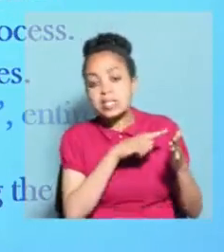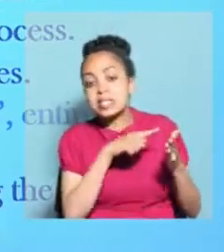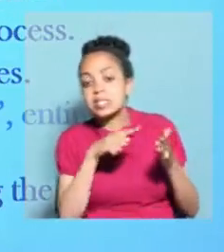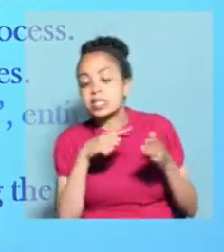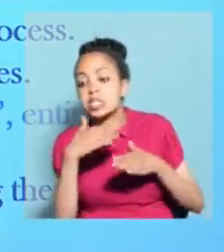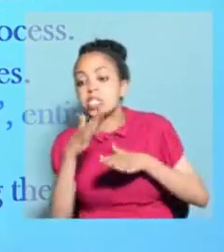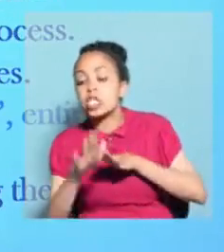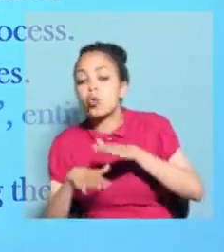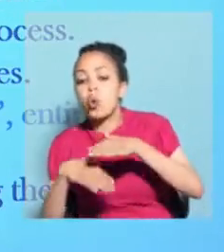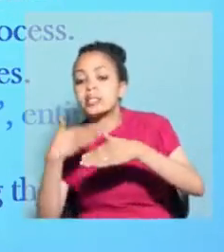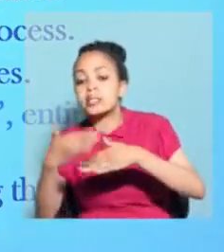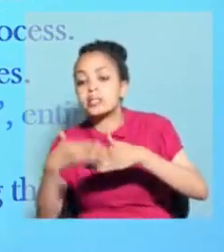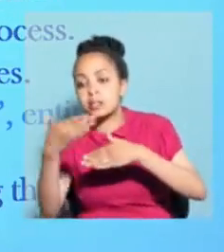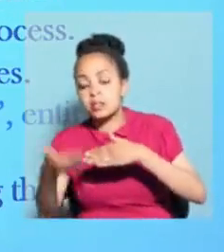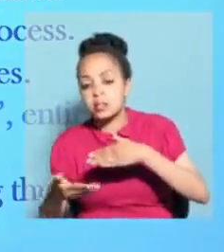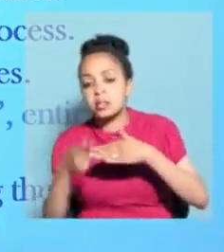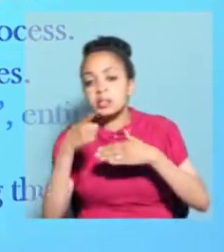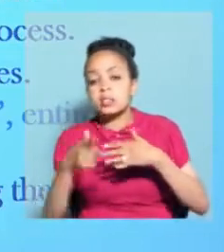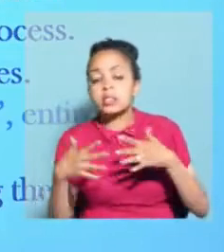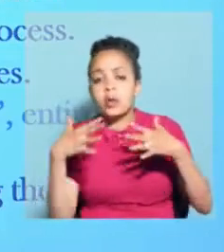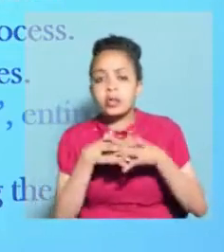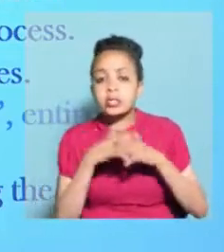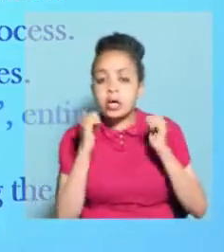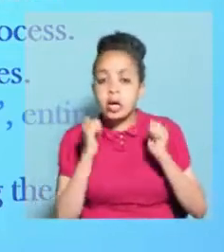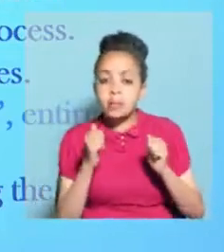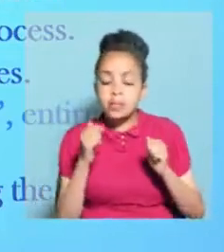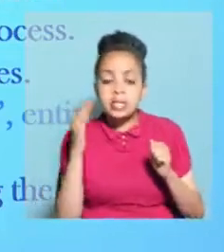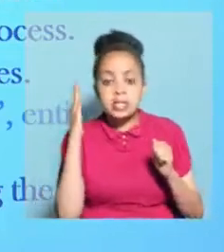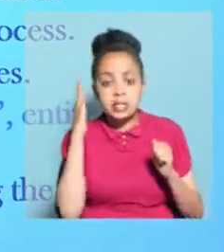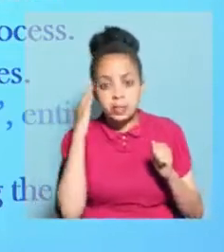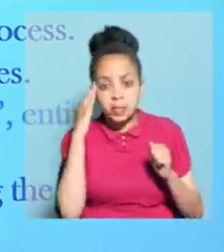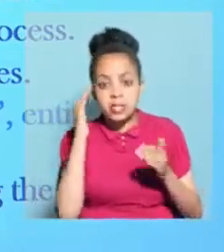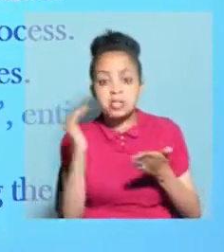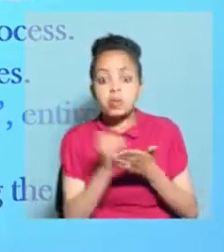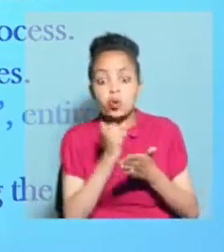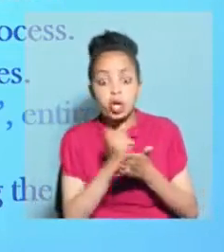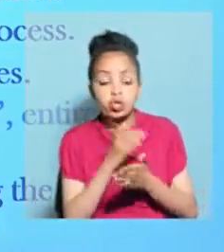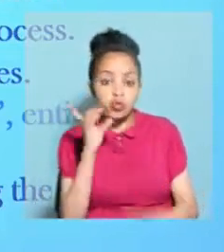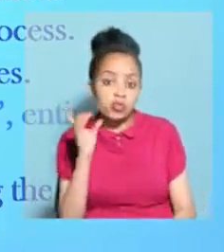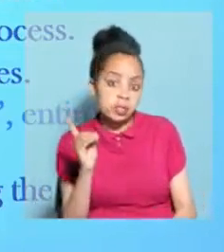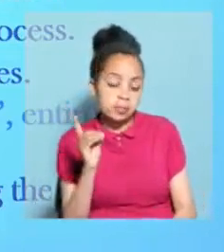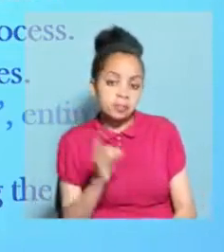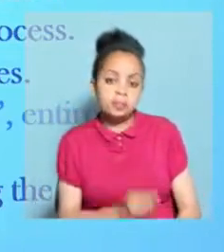reaction. There is a series of reactions that can regulate or determine the production of D.